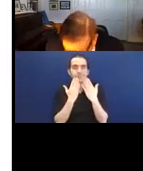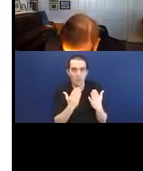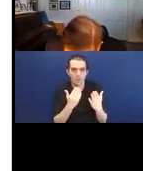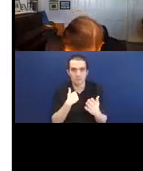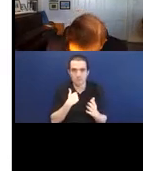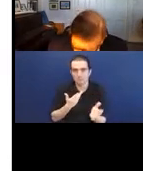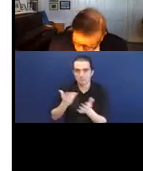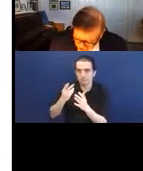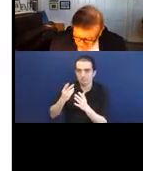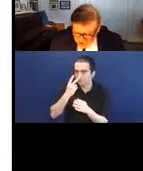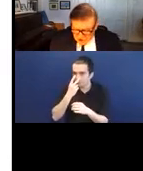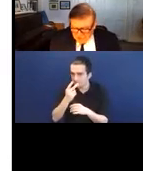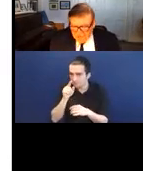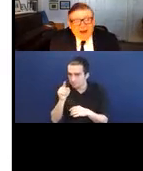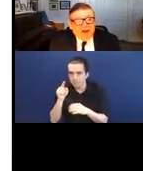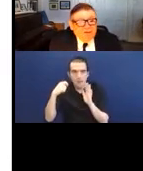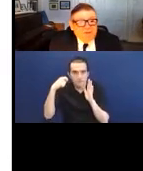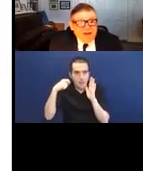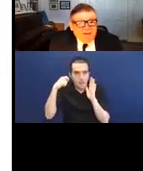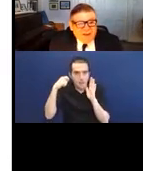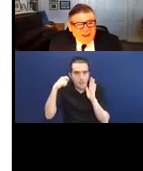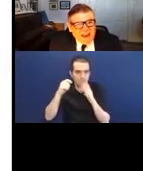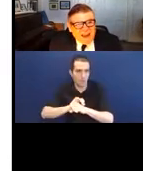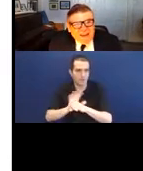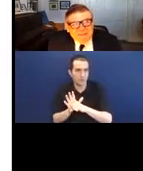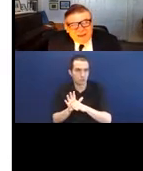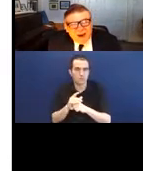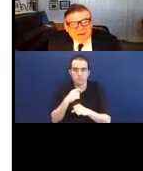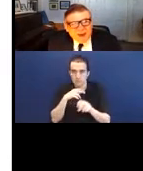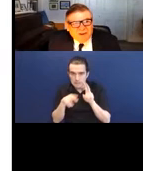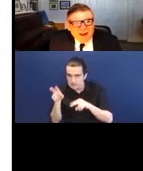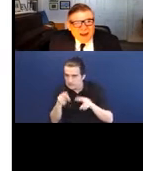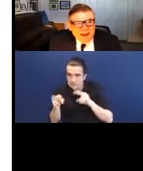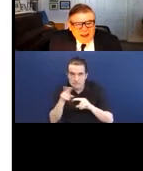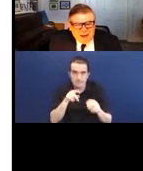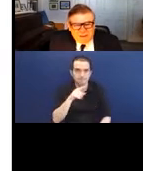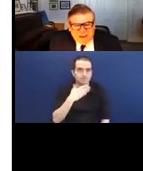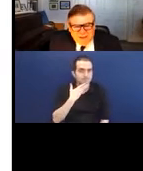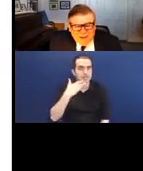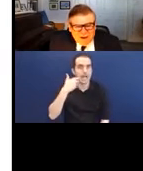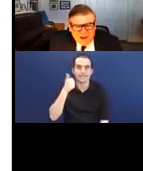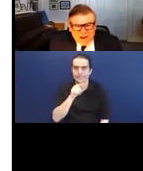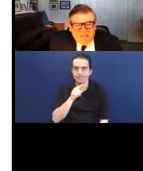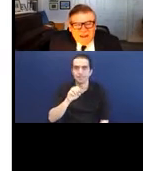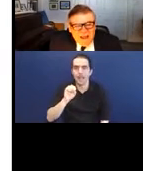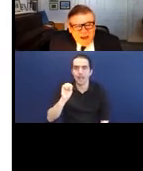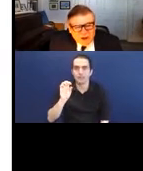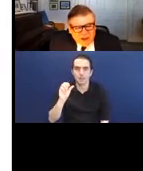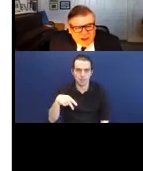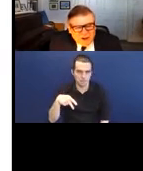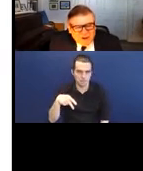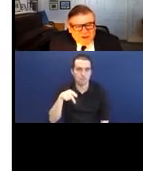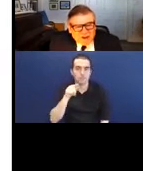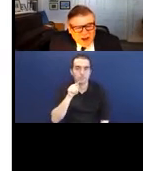and Social Commission for Asia and Pacific, and they themselves calculate in Asia Pacific region,